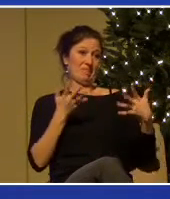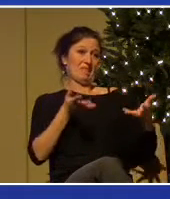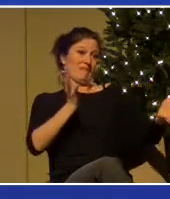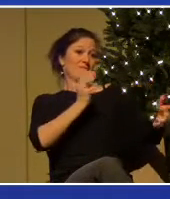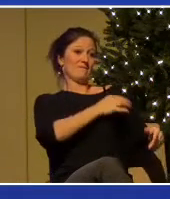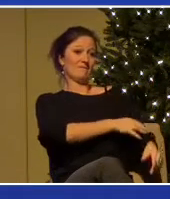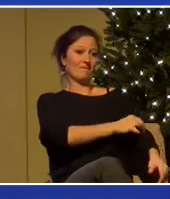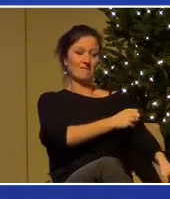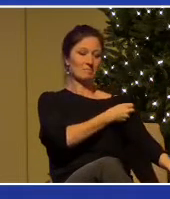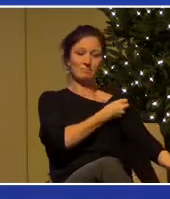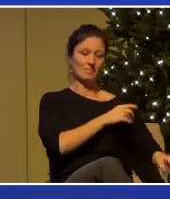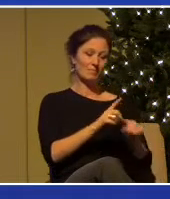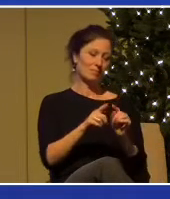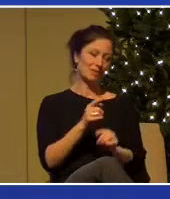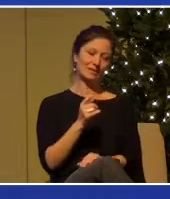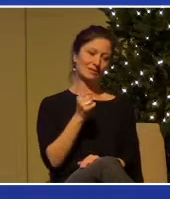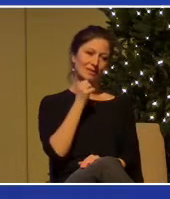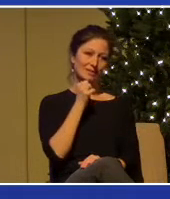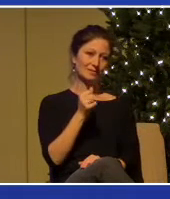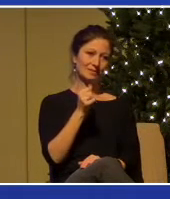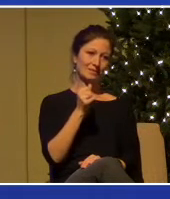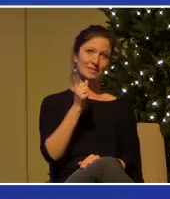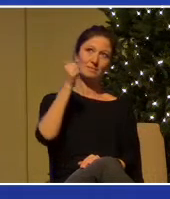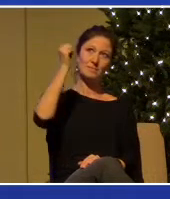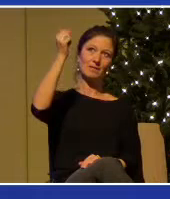he comes.